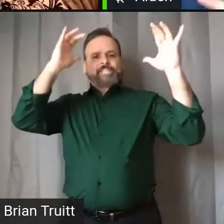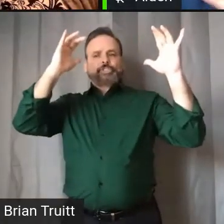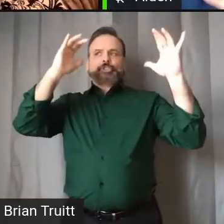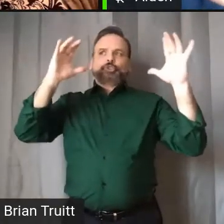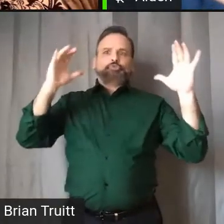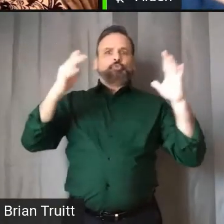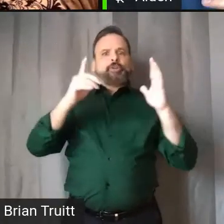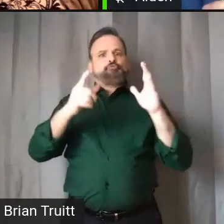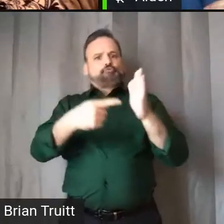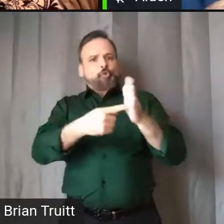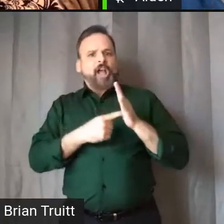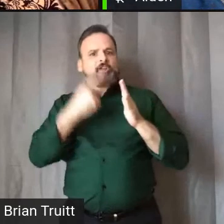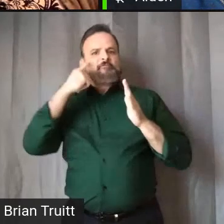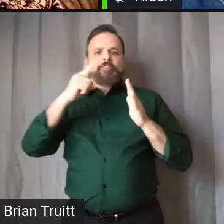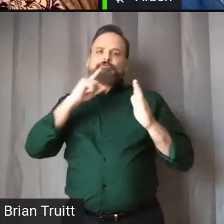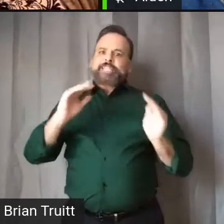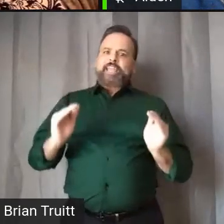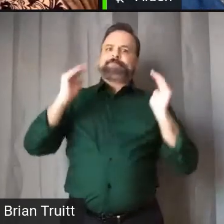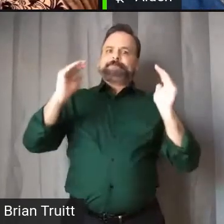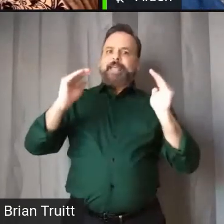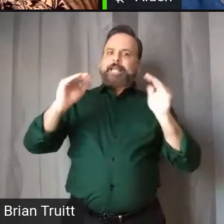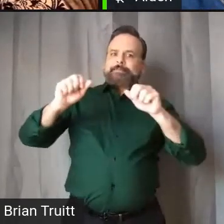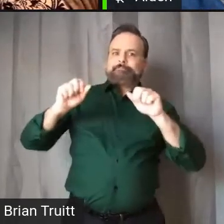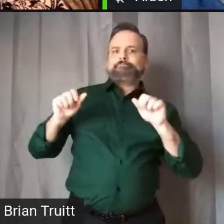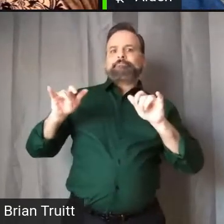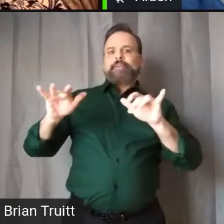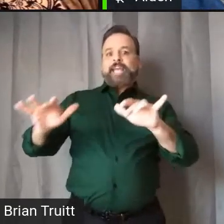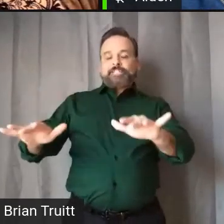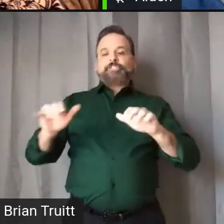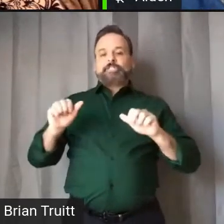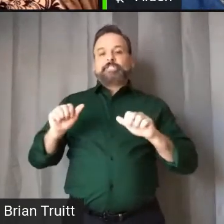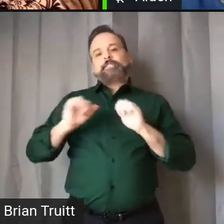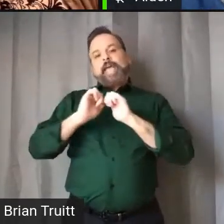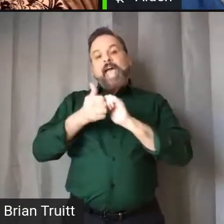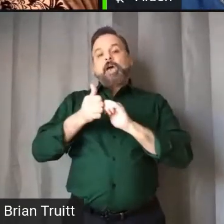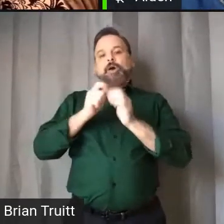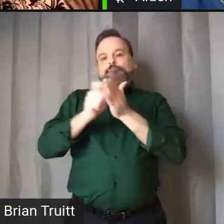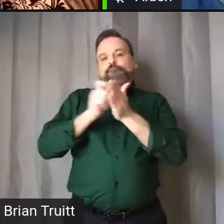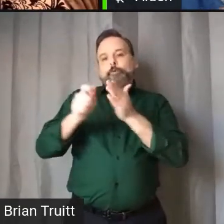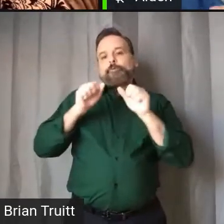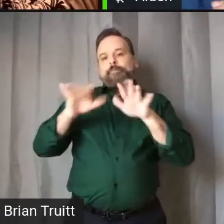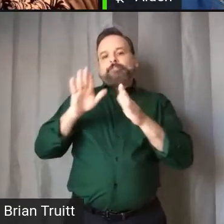really important part of how the magic system would work on the page.